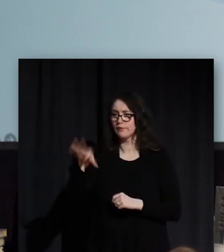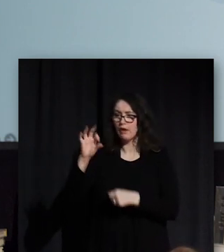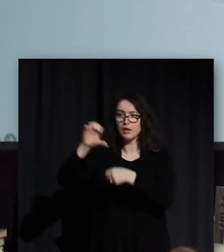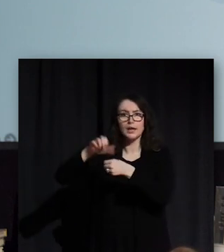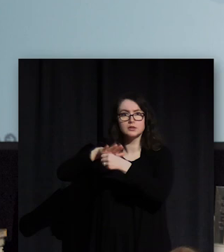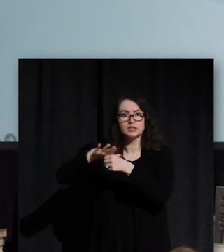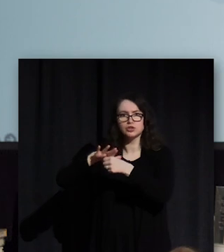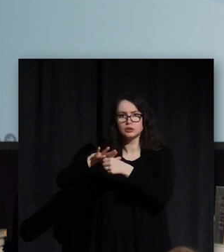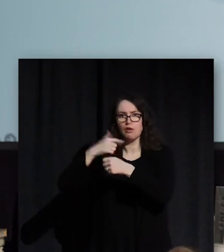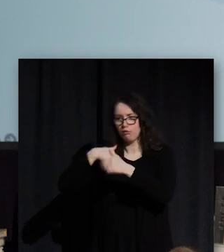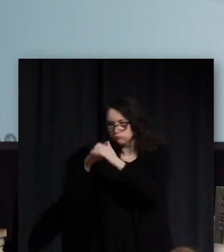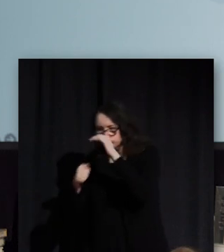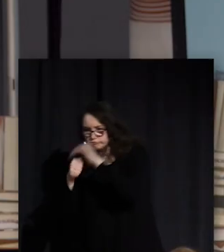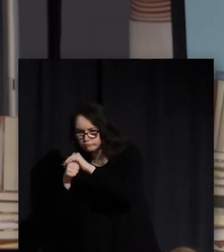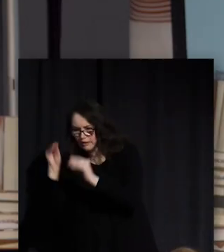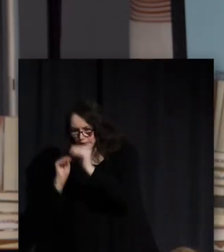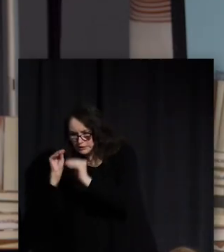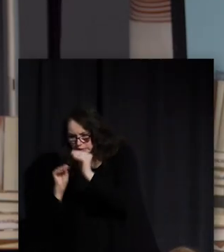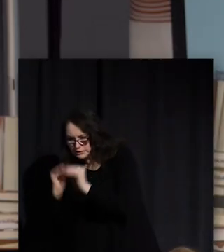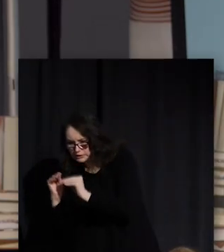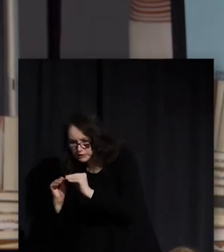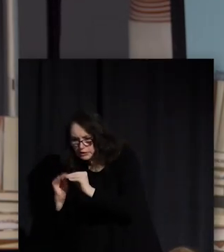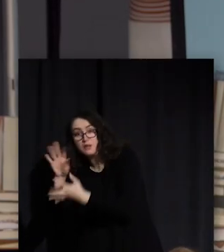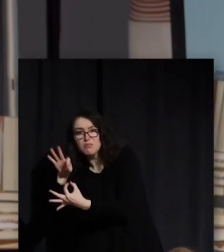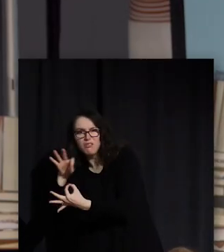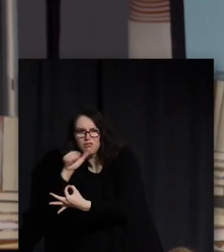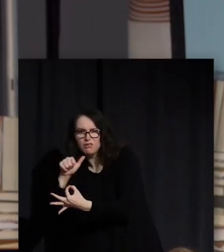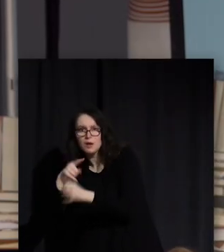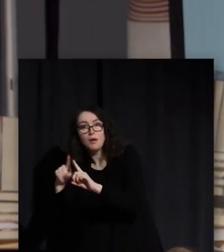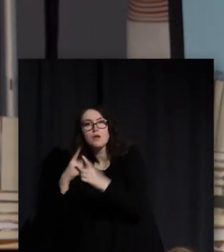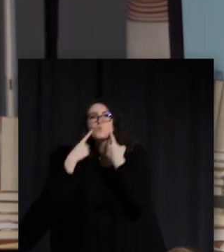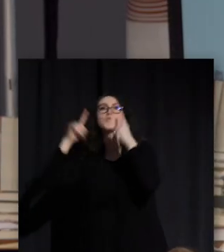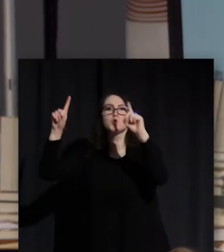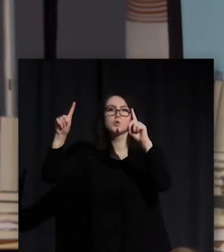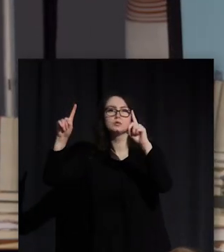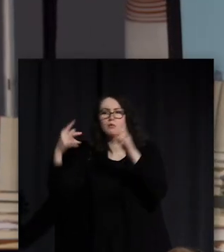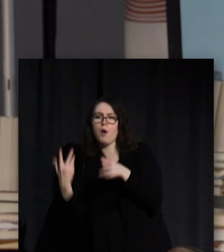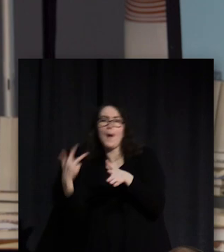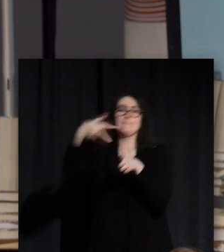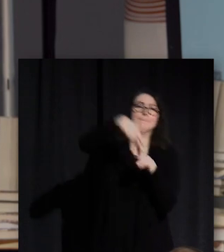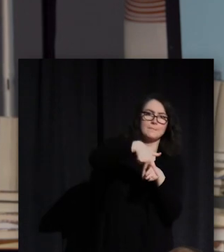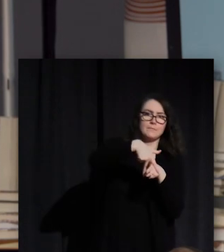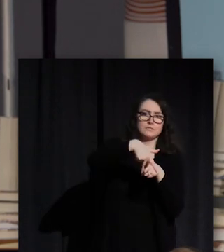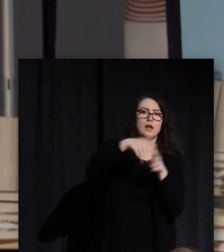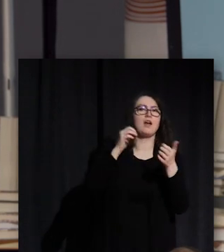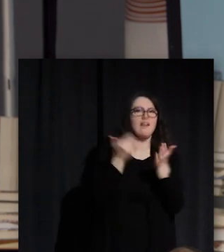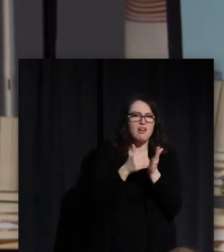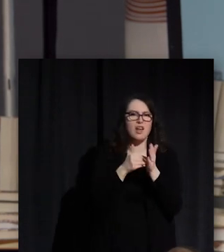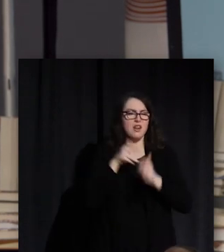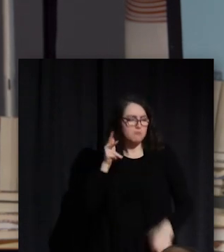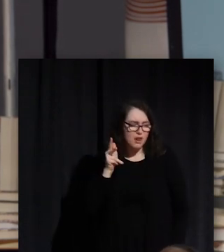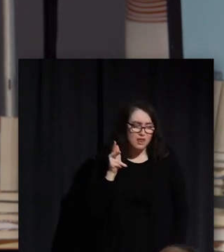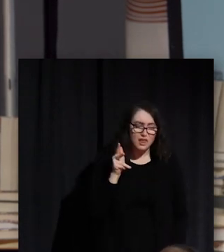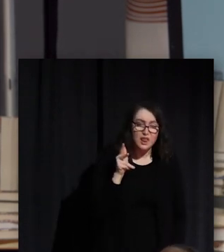it. The solution isn't perfect, but it works, and I'm back on my bike with 100 miles to go. I stare